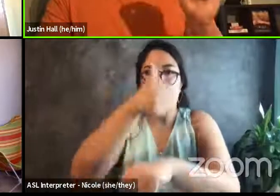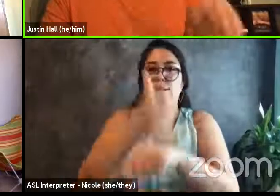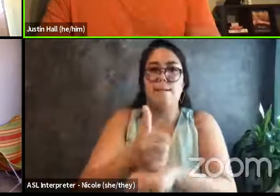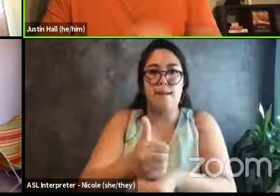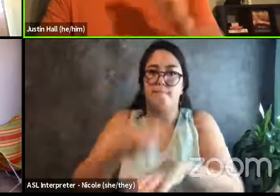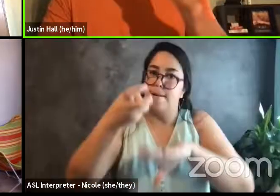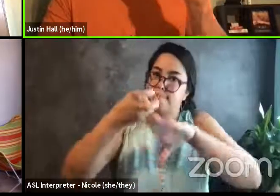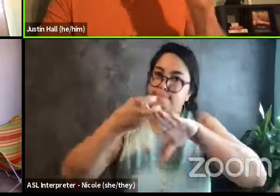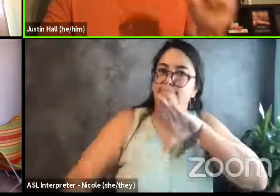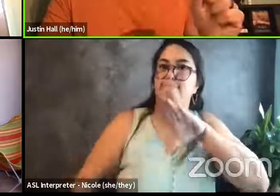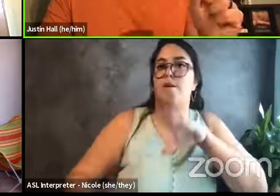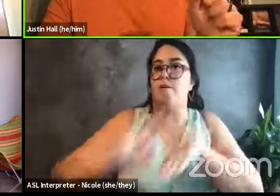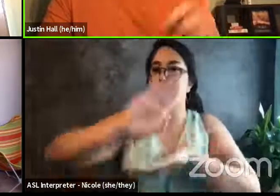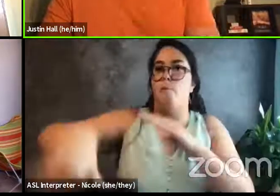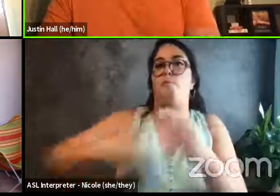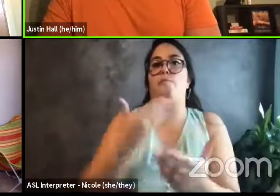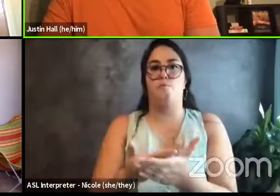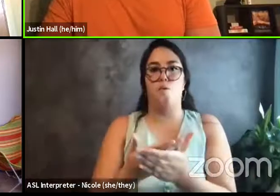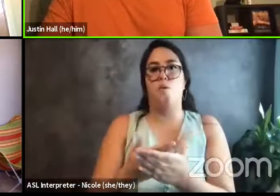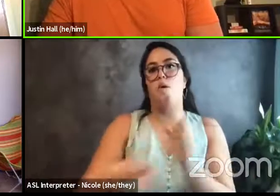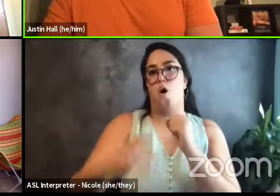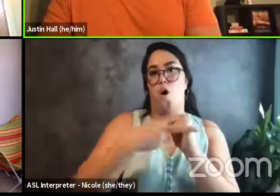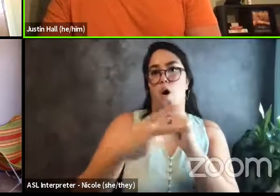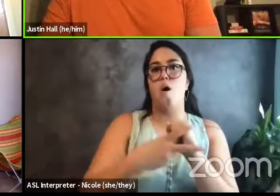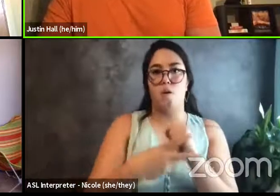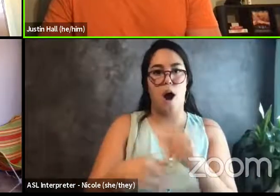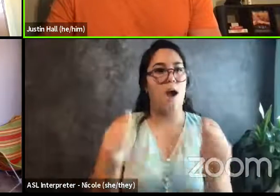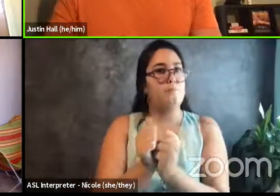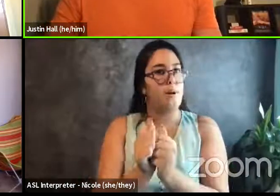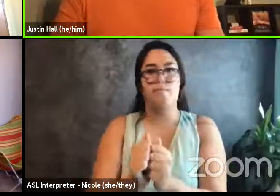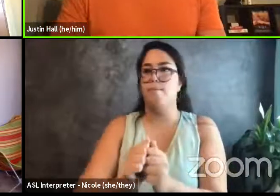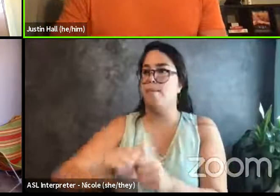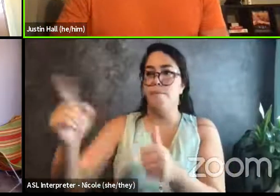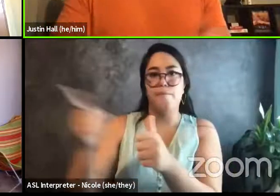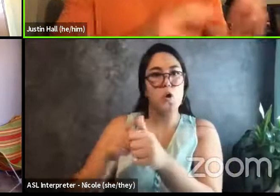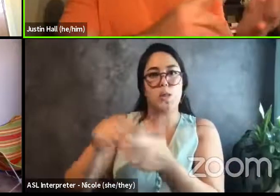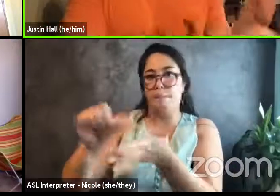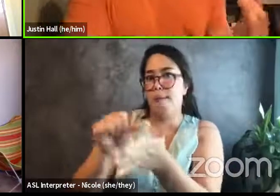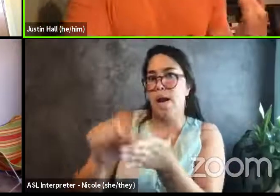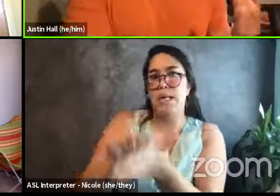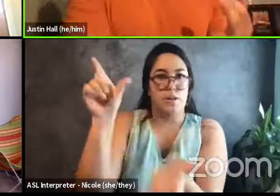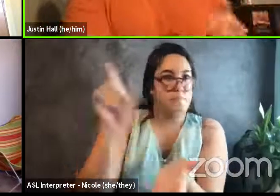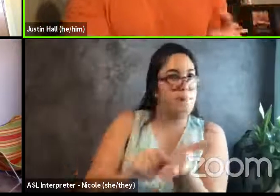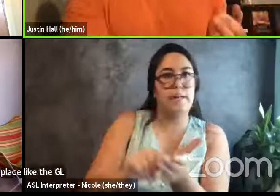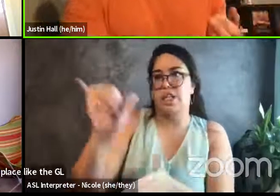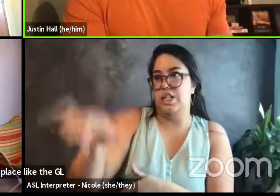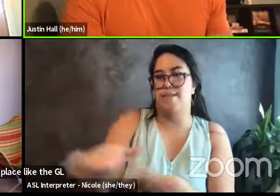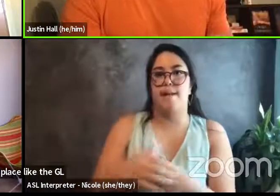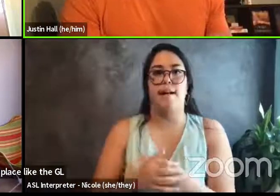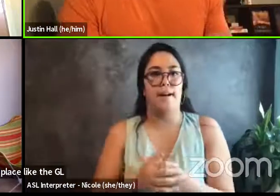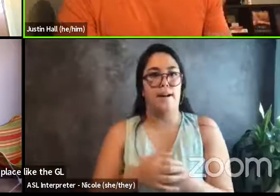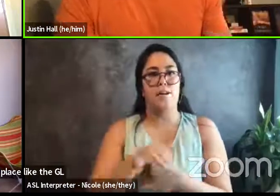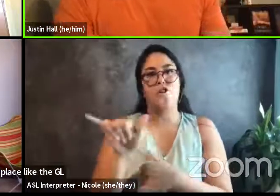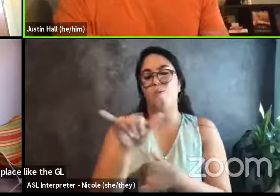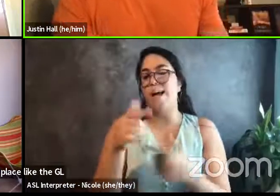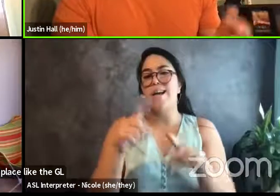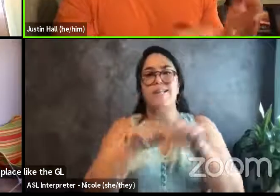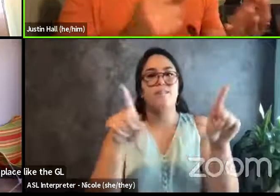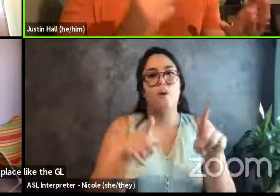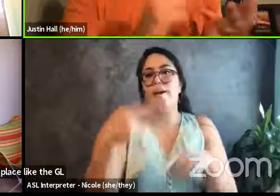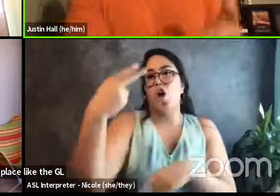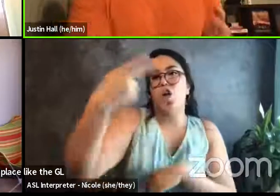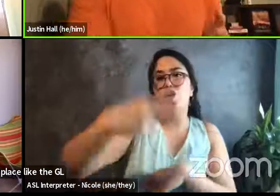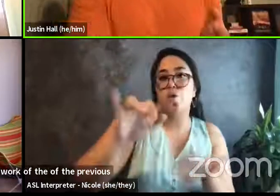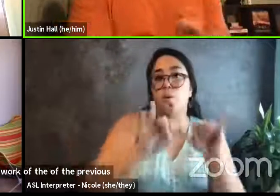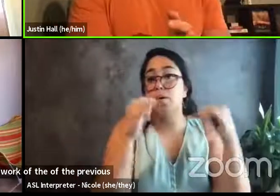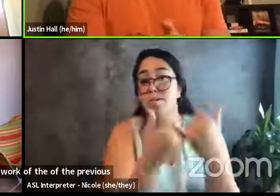lot of these original pages and, um, publications, um, at, at a place like the GLBT Historical Society in San Francisco